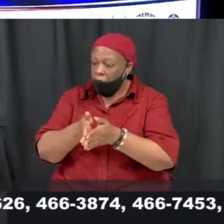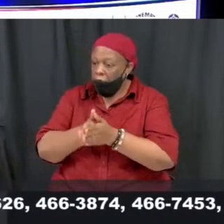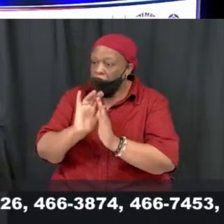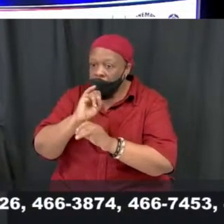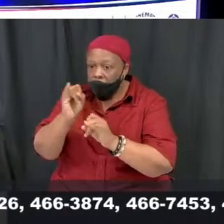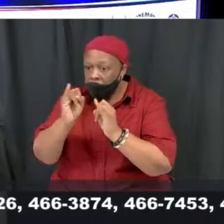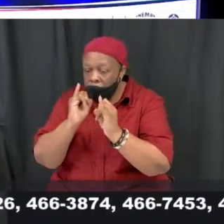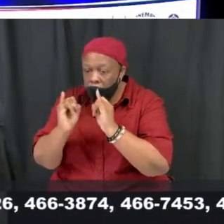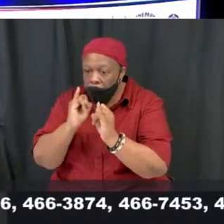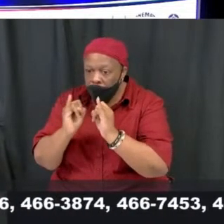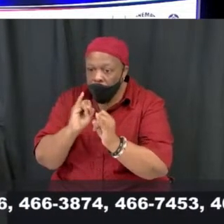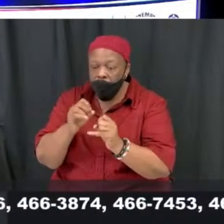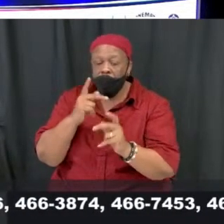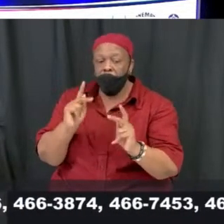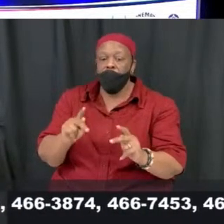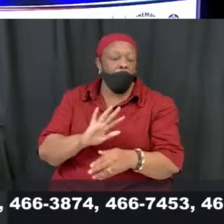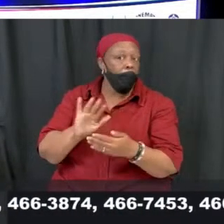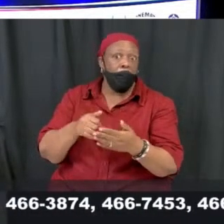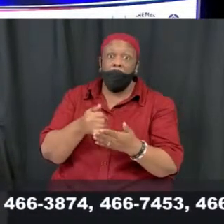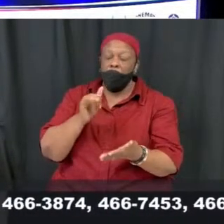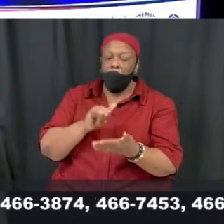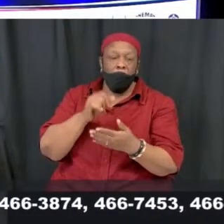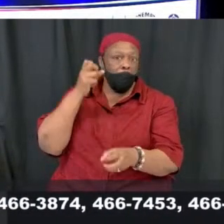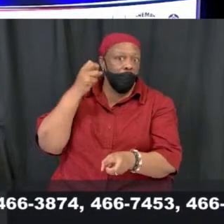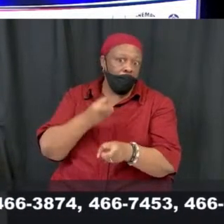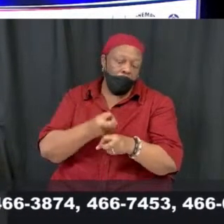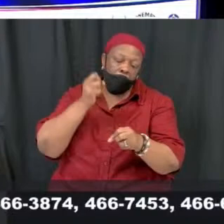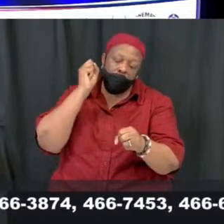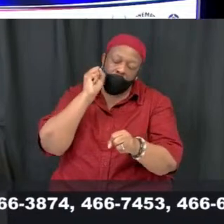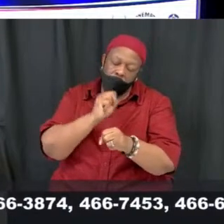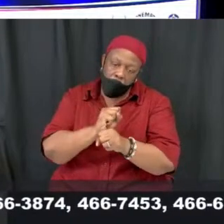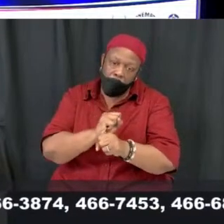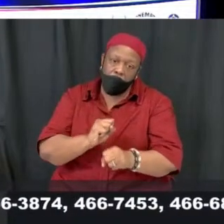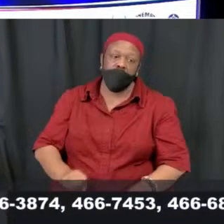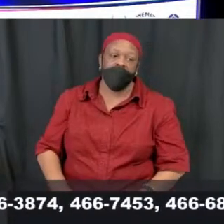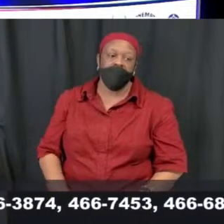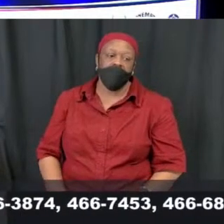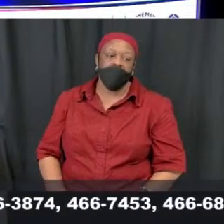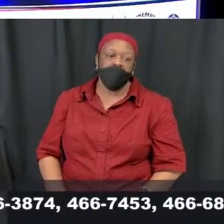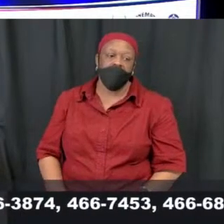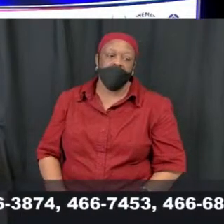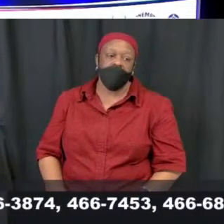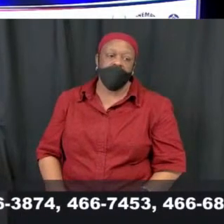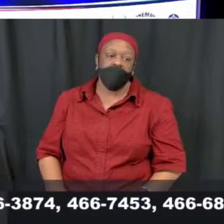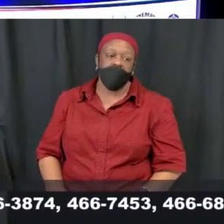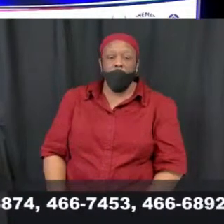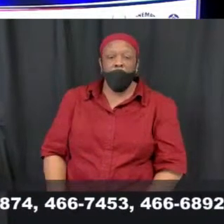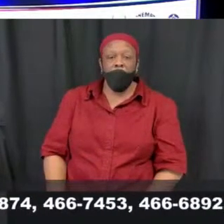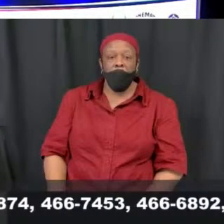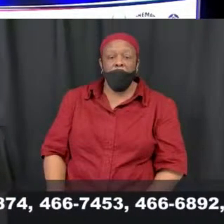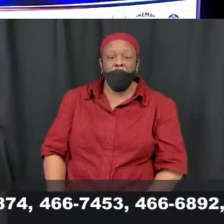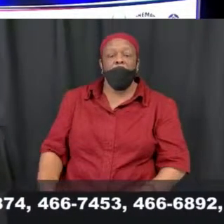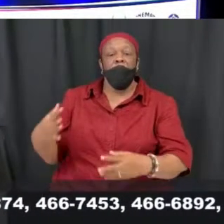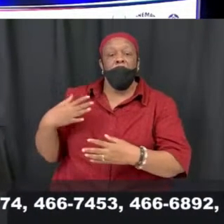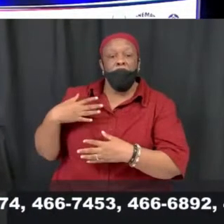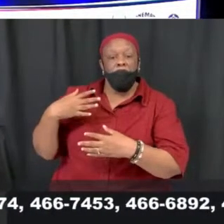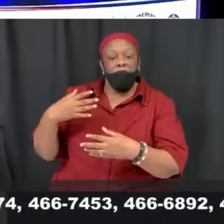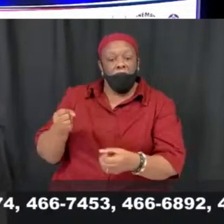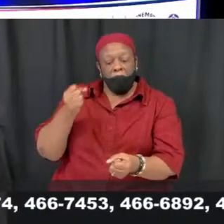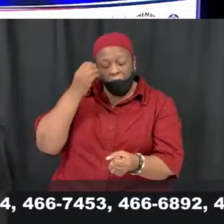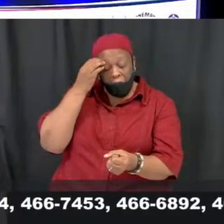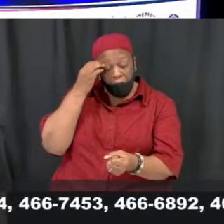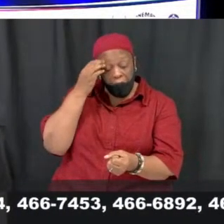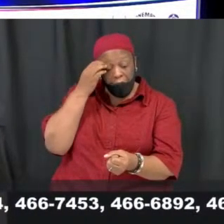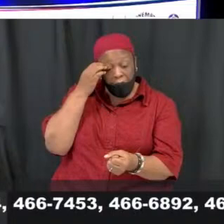However, I want to assure the general public that our healthcare system is robust based on